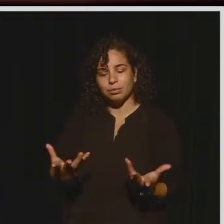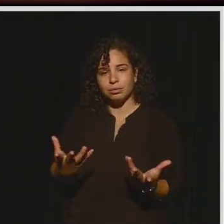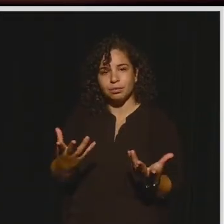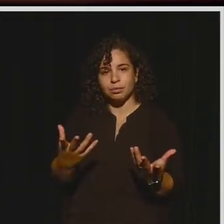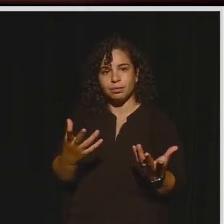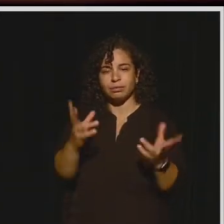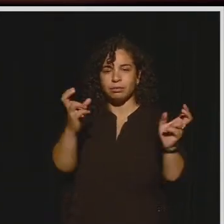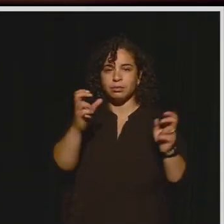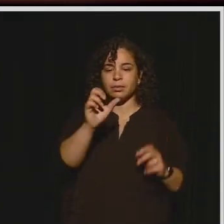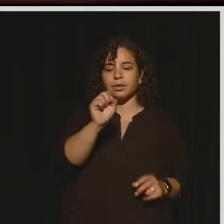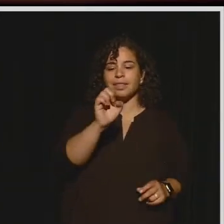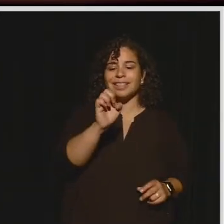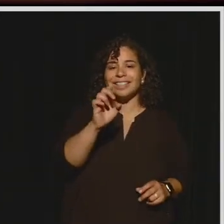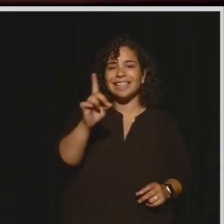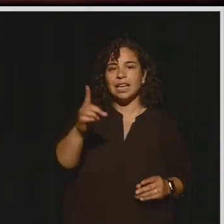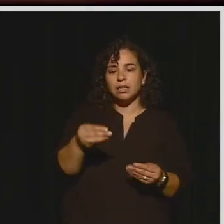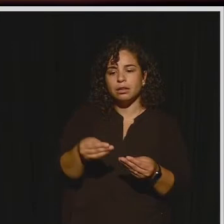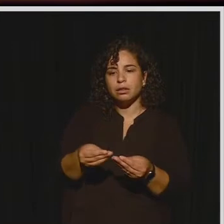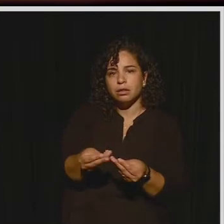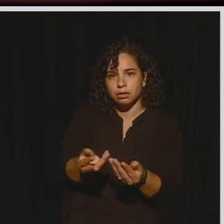I have to hold hope.